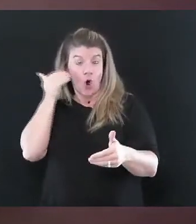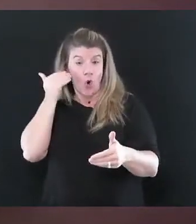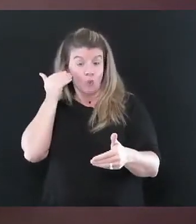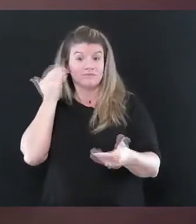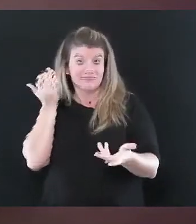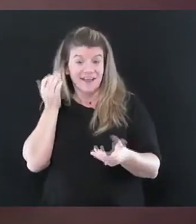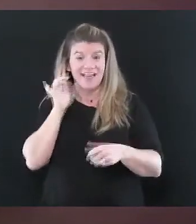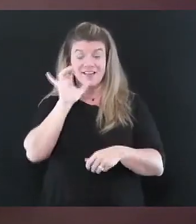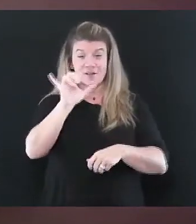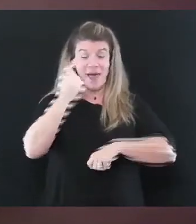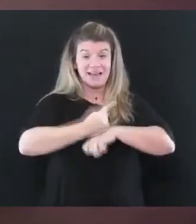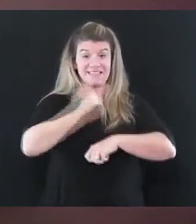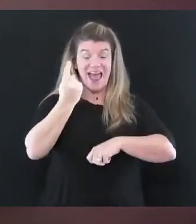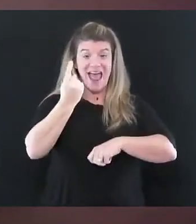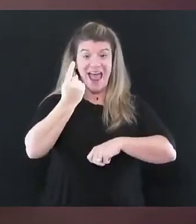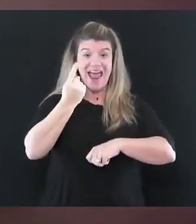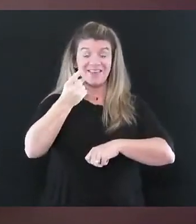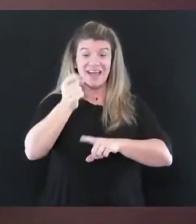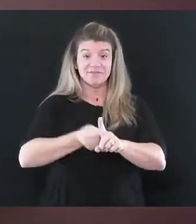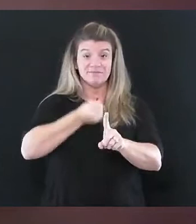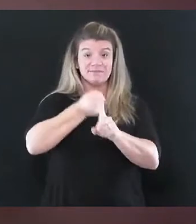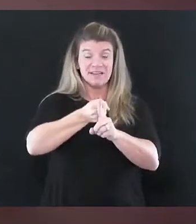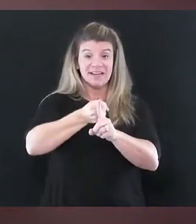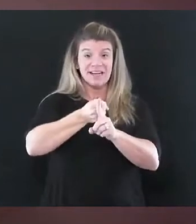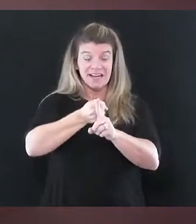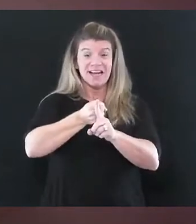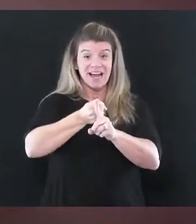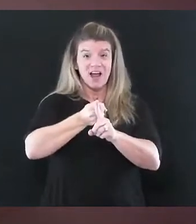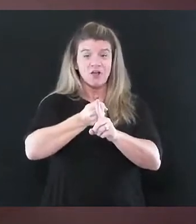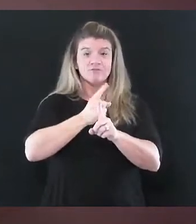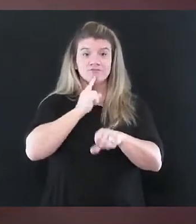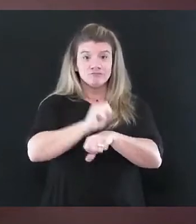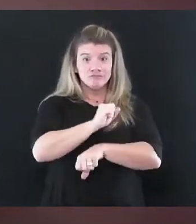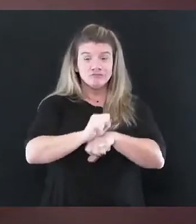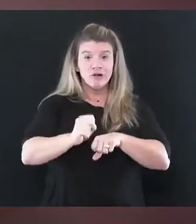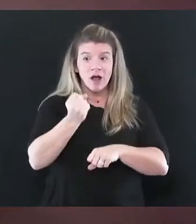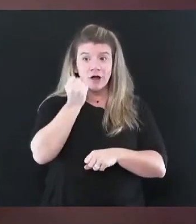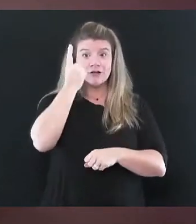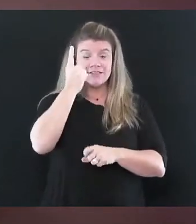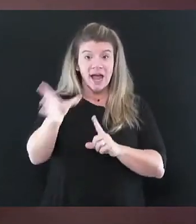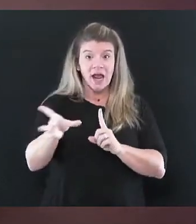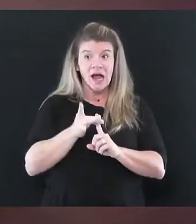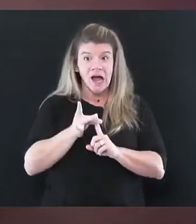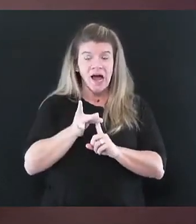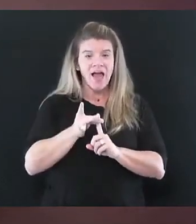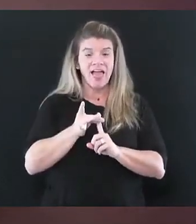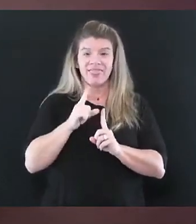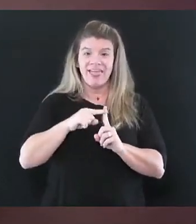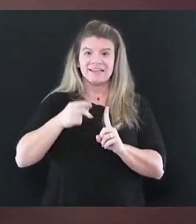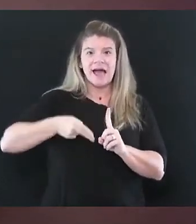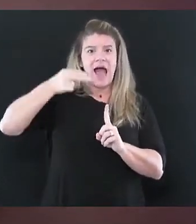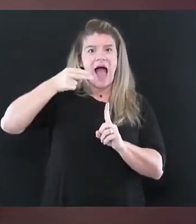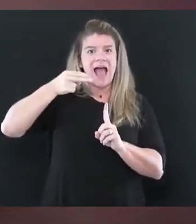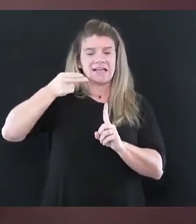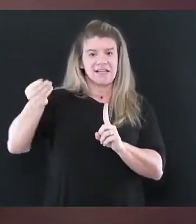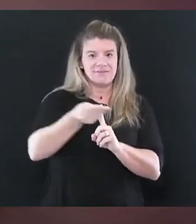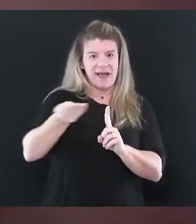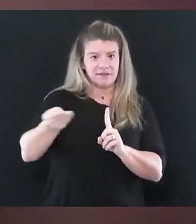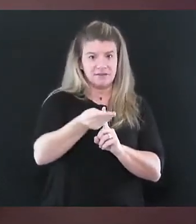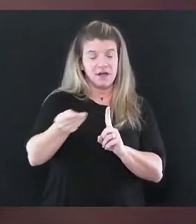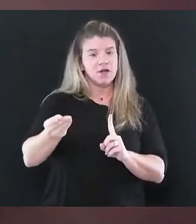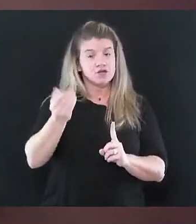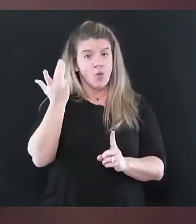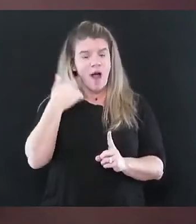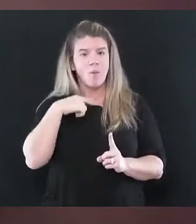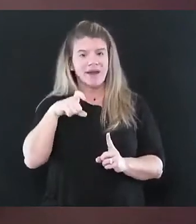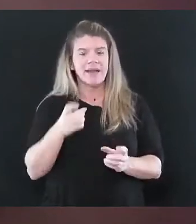symptoms tend to be the highest infectious point in COVID spread. So I think that we want more people to get tested, and we've